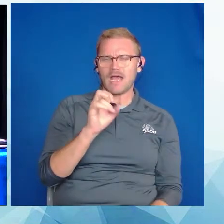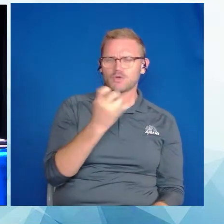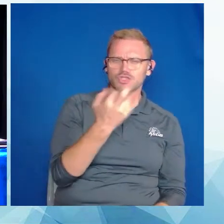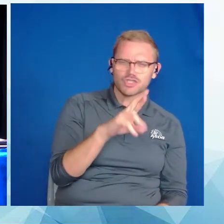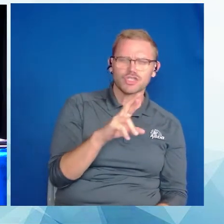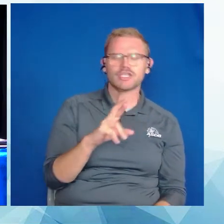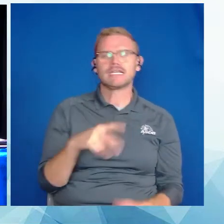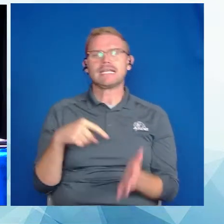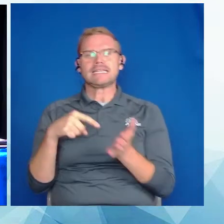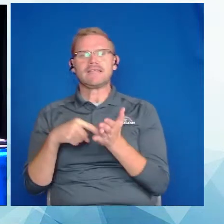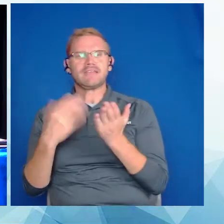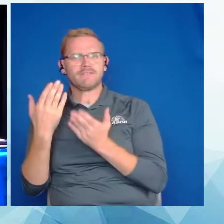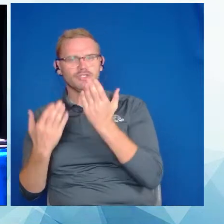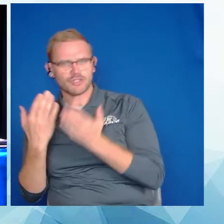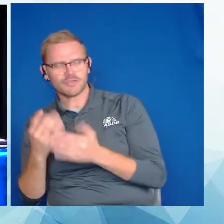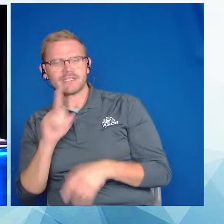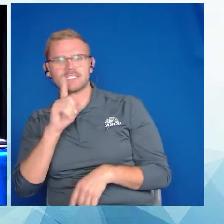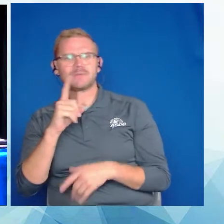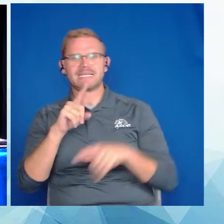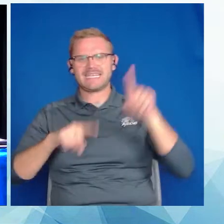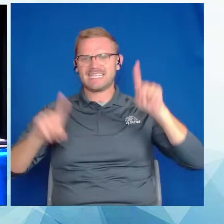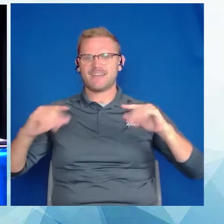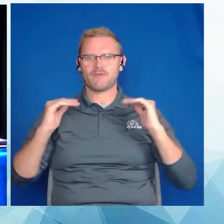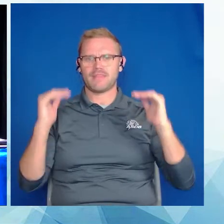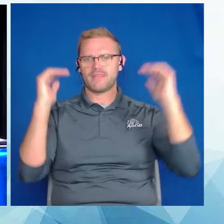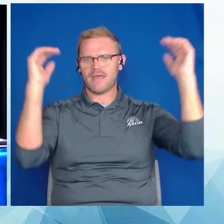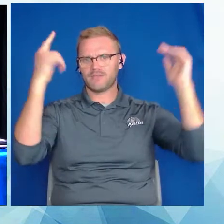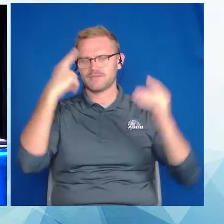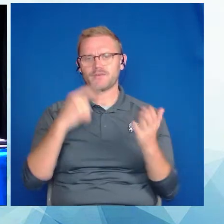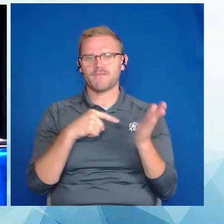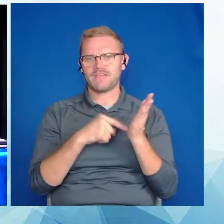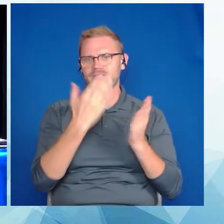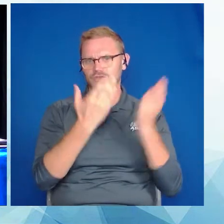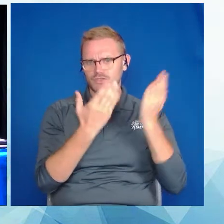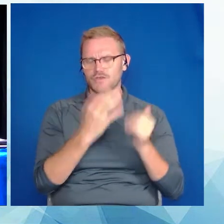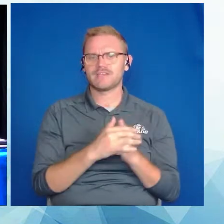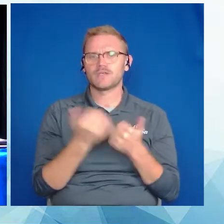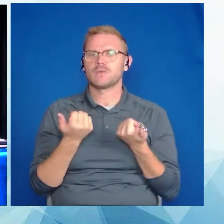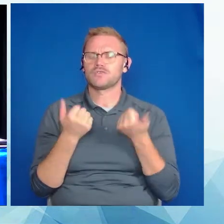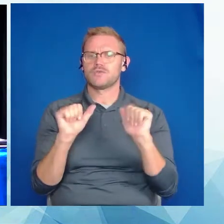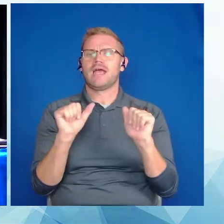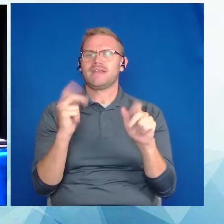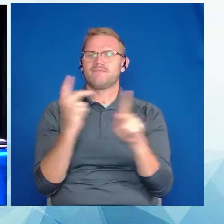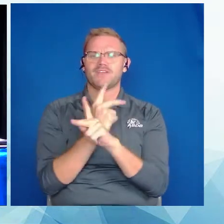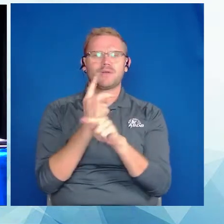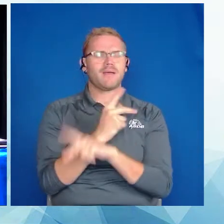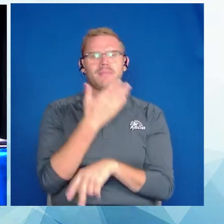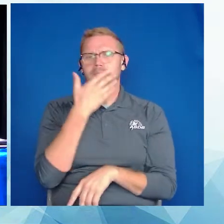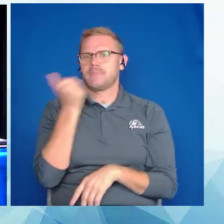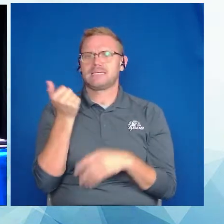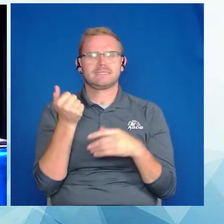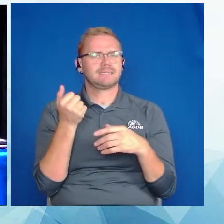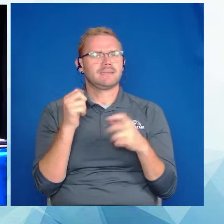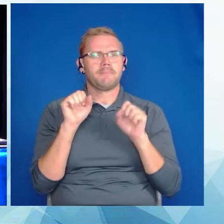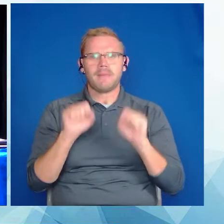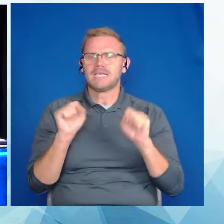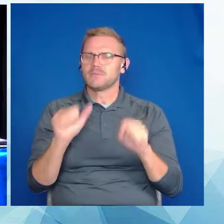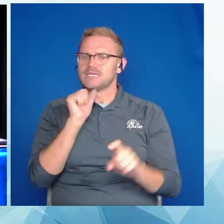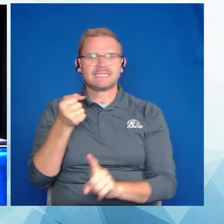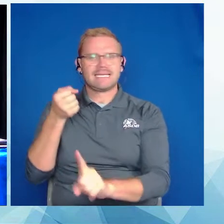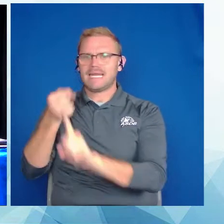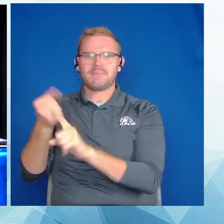for service, and the different levels of fee for service, and tried to do the best possible to where it does not affect